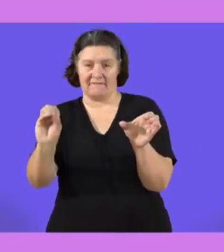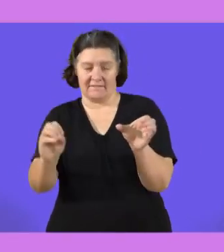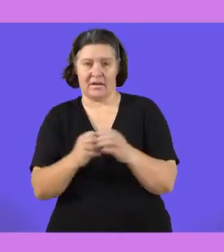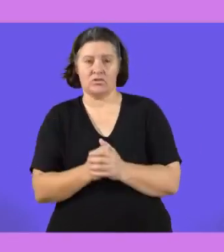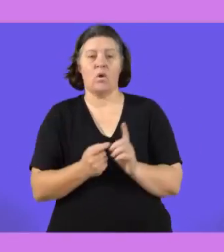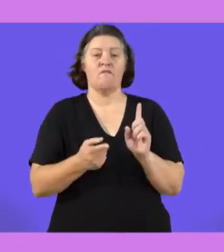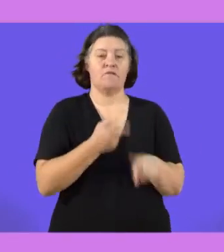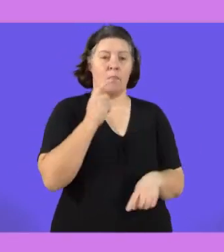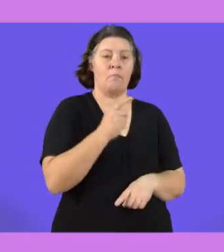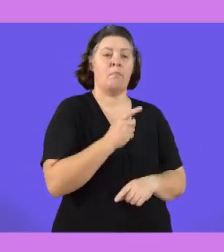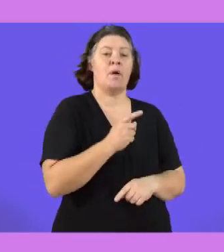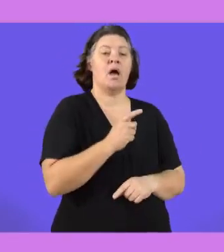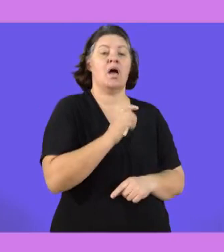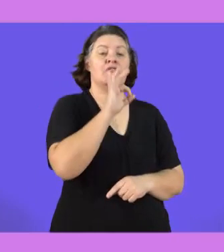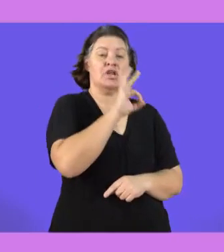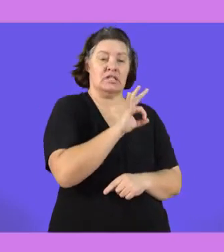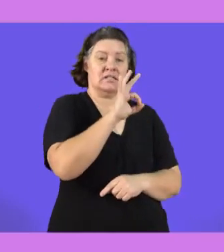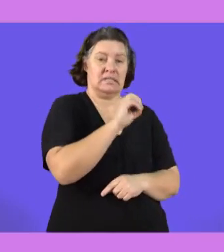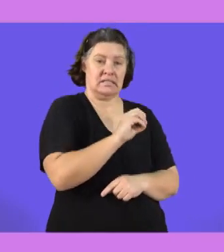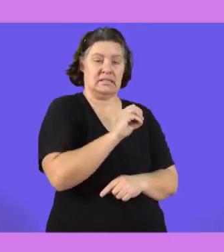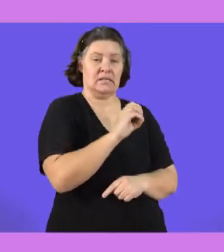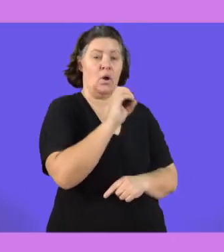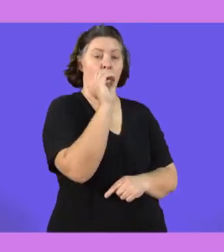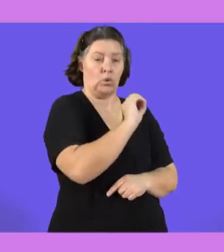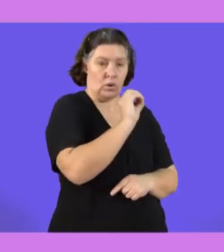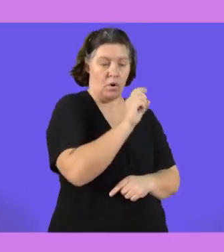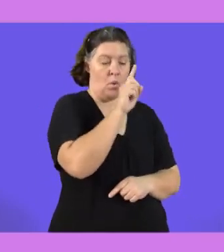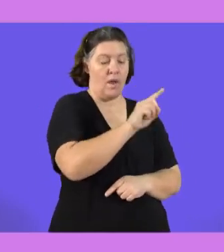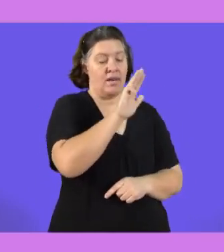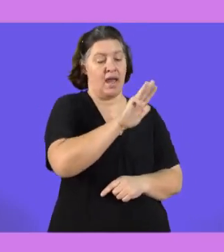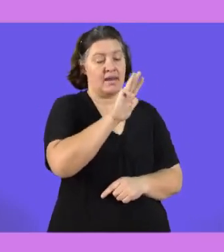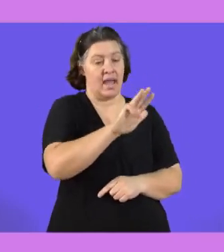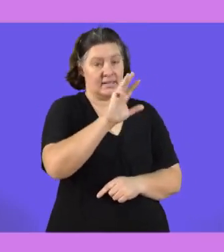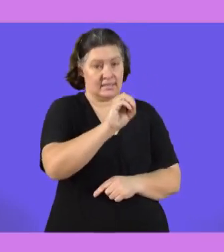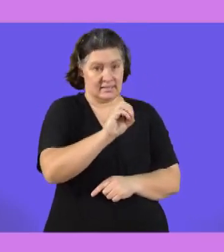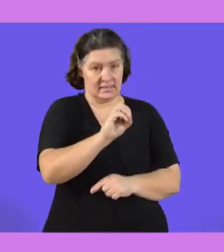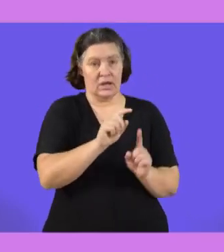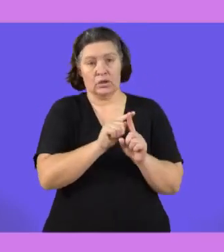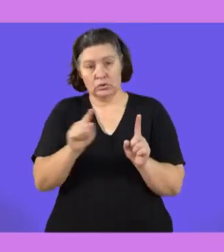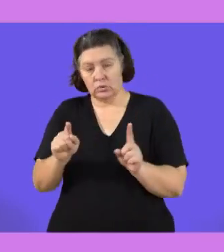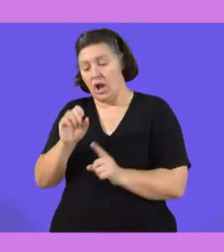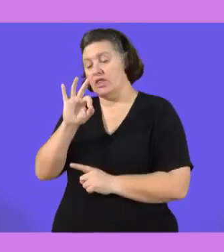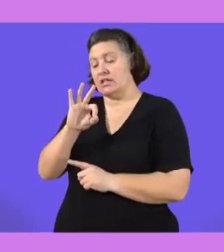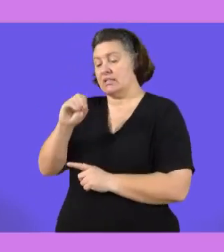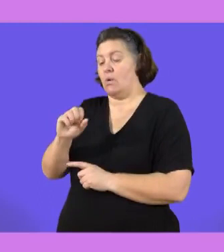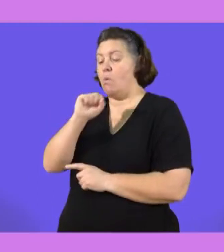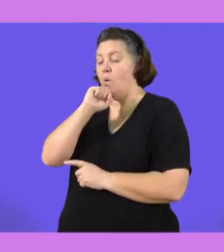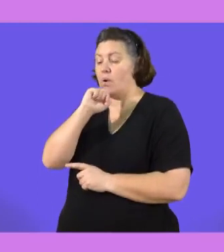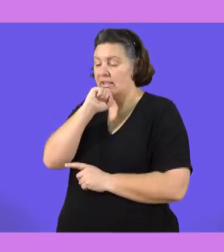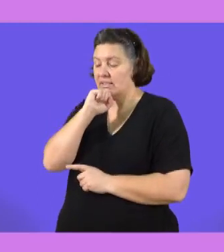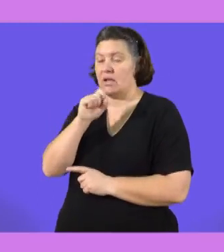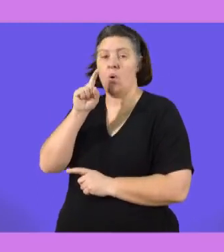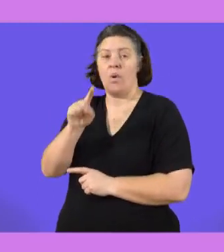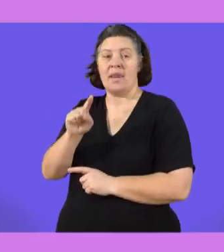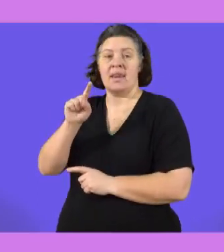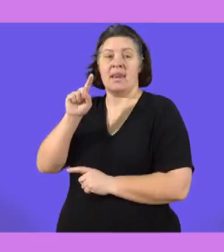here. So from 30th of October, 1990, up until the 30th of August,